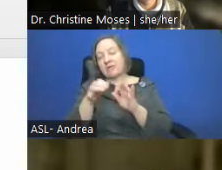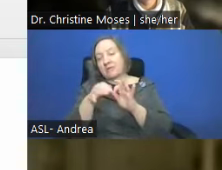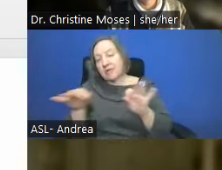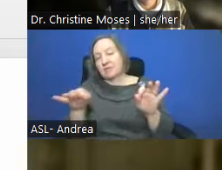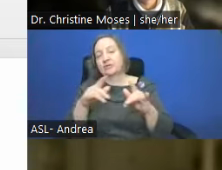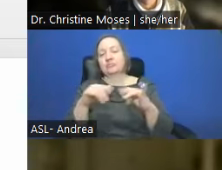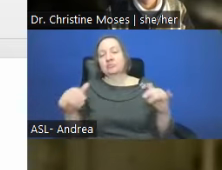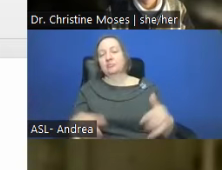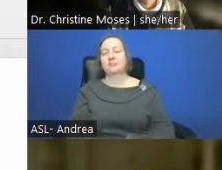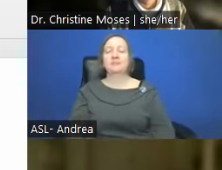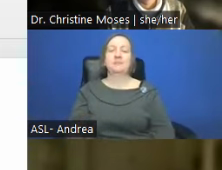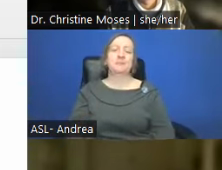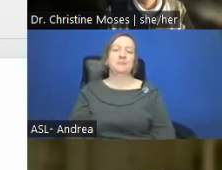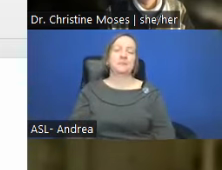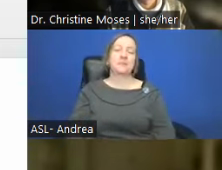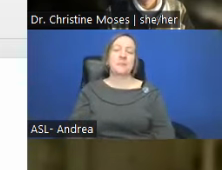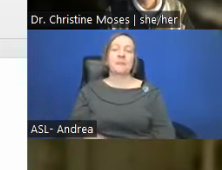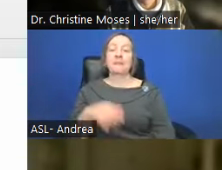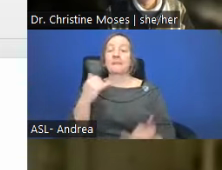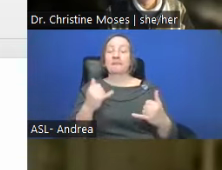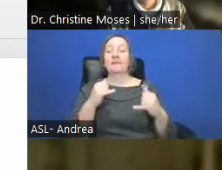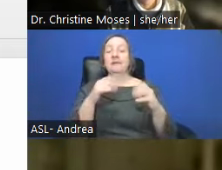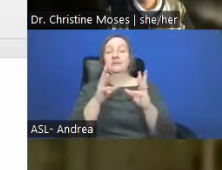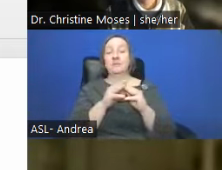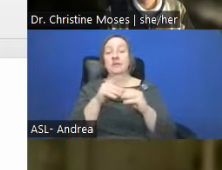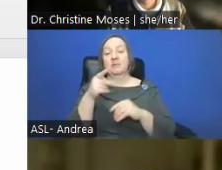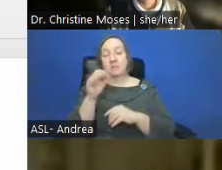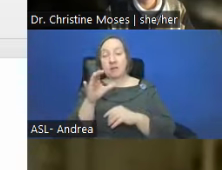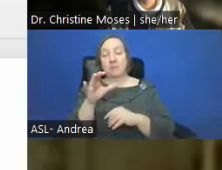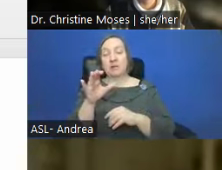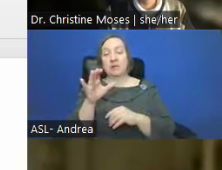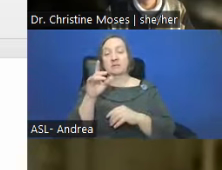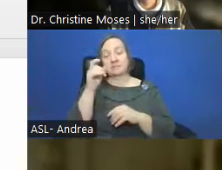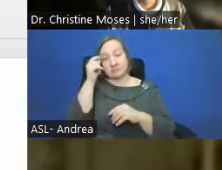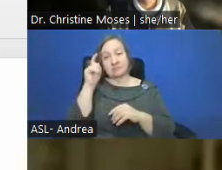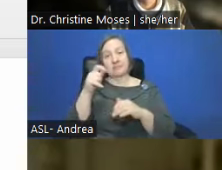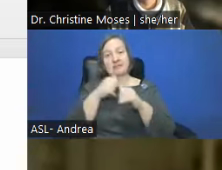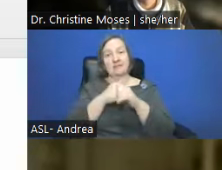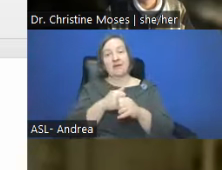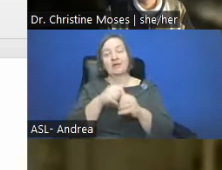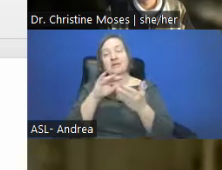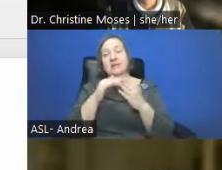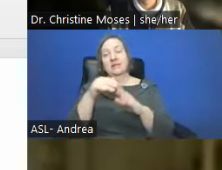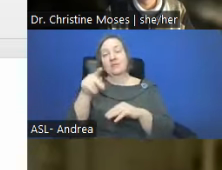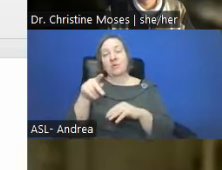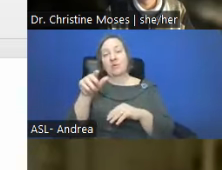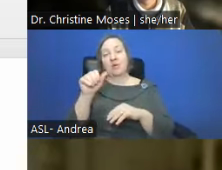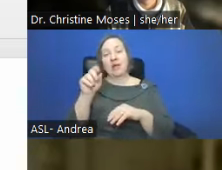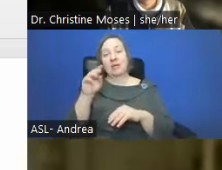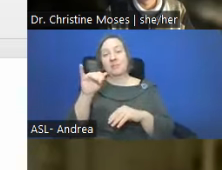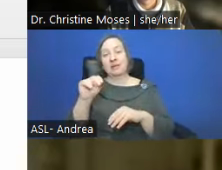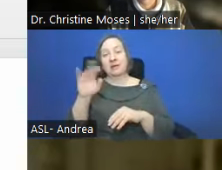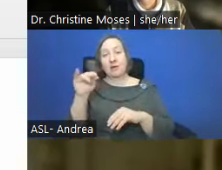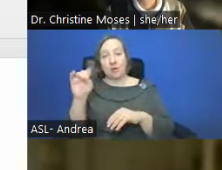languages. This meeting is a public meeting subject to City of Portland Administrative Code and Oregon